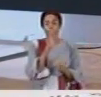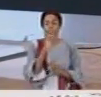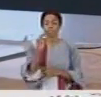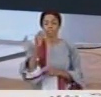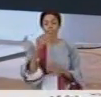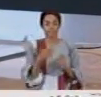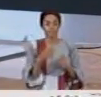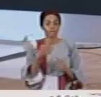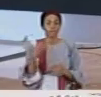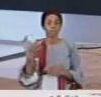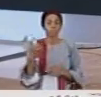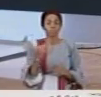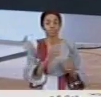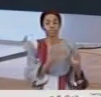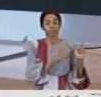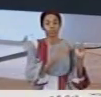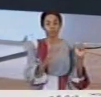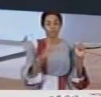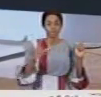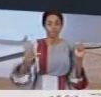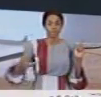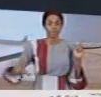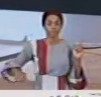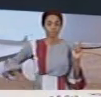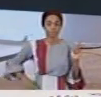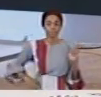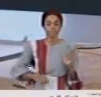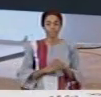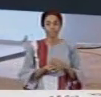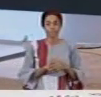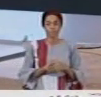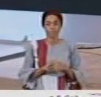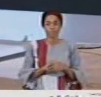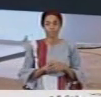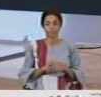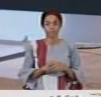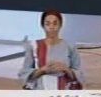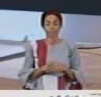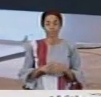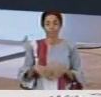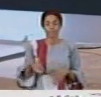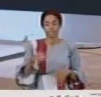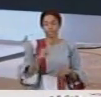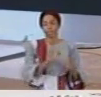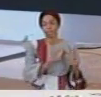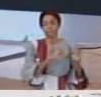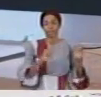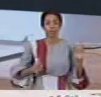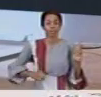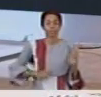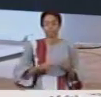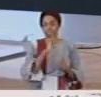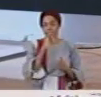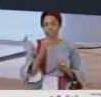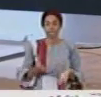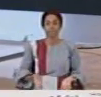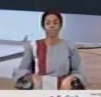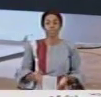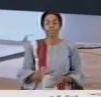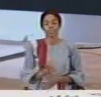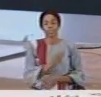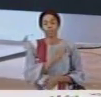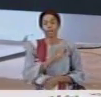Blessed be the name of the Lord. Emmanuel is here. Emmanuel is